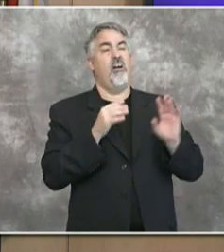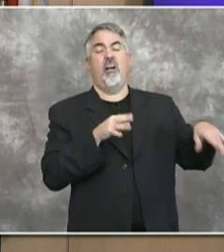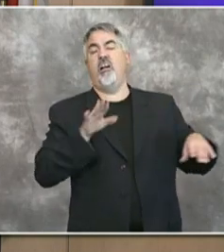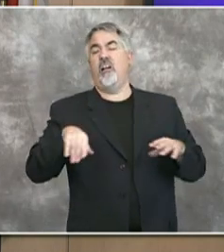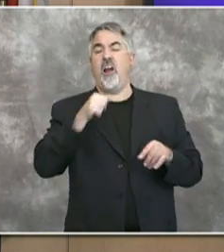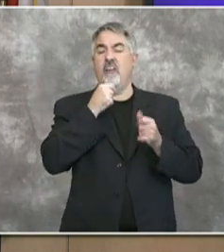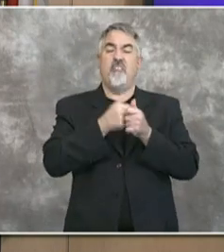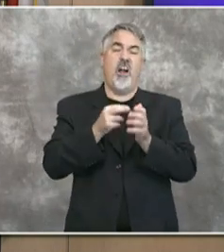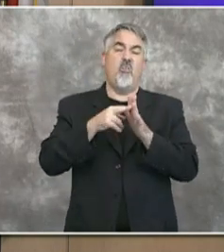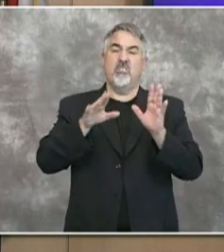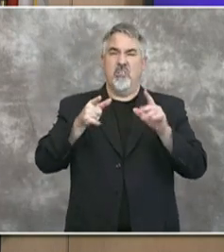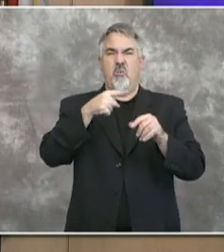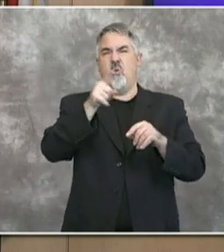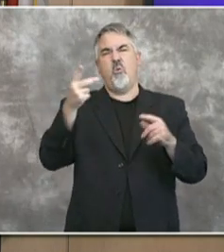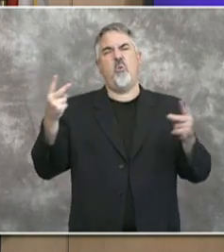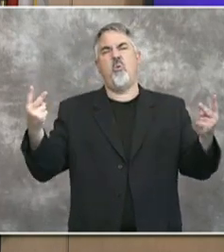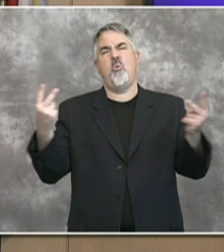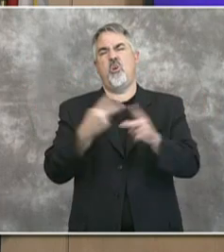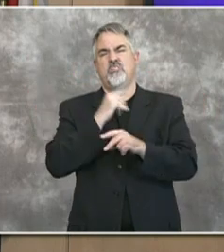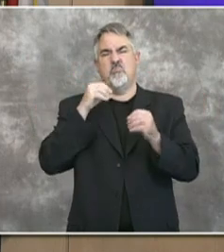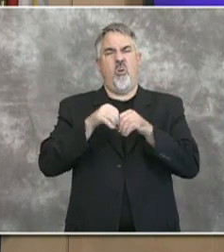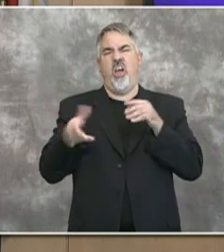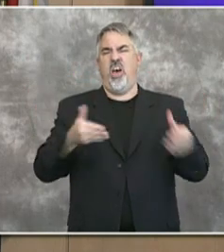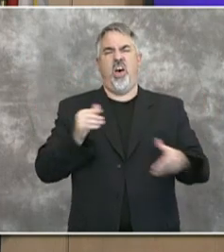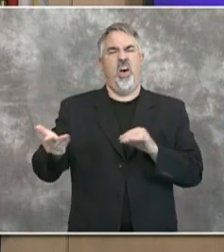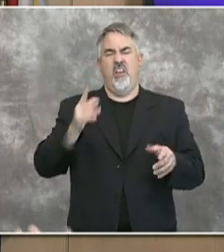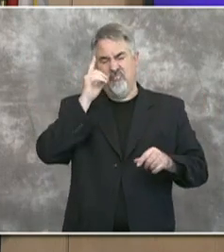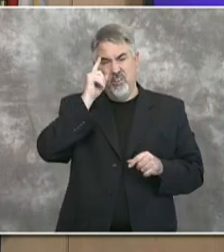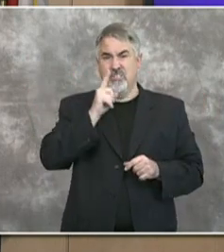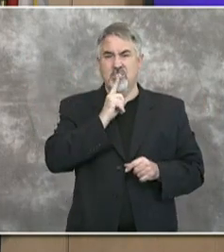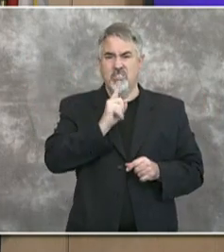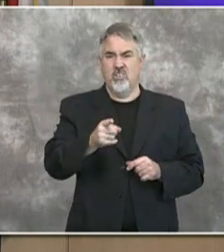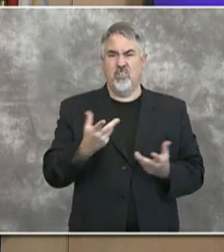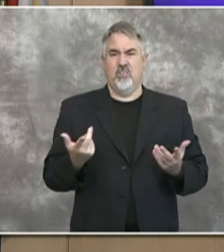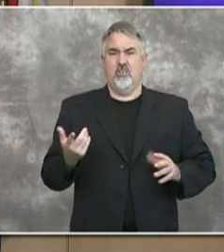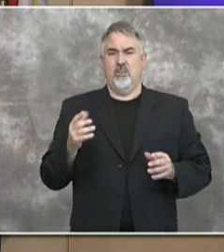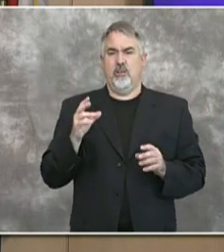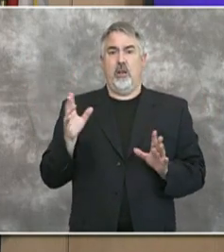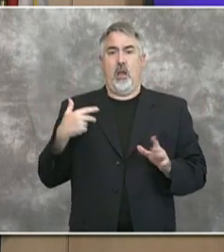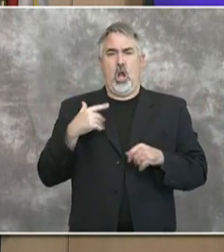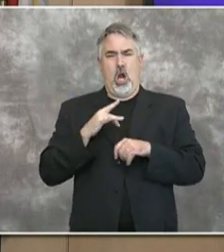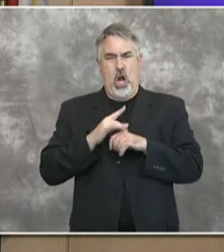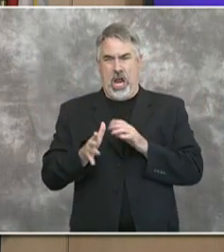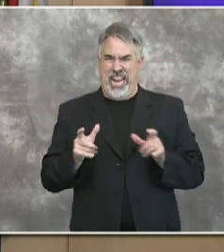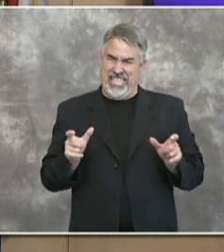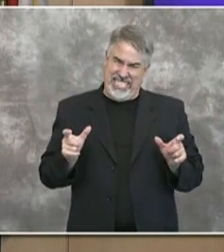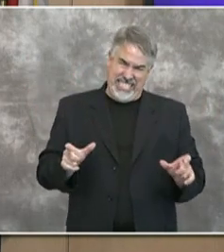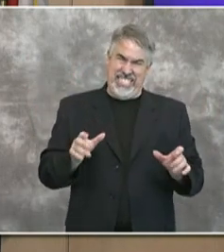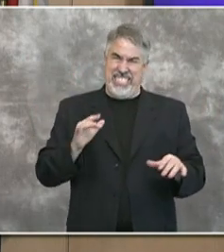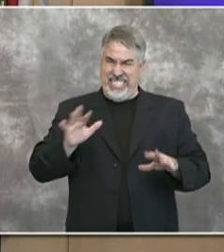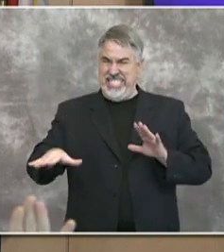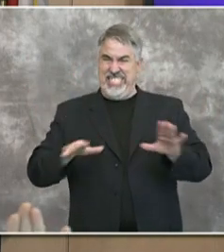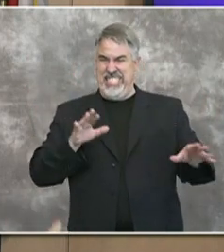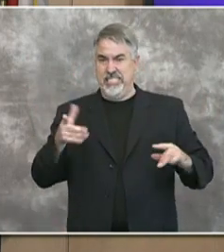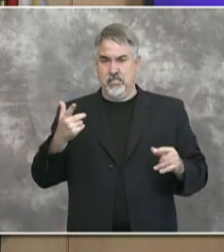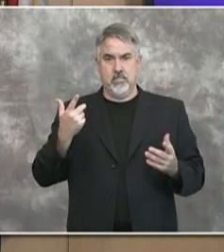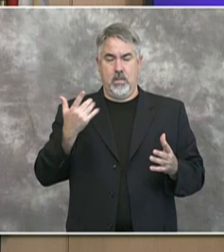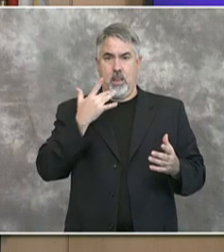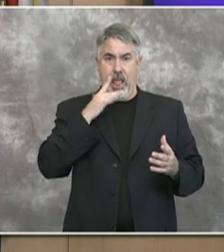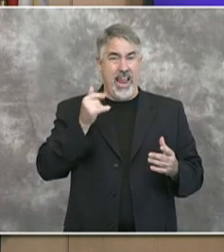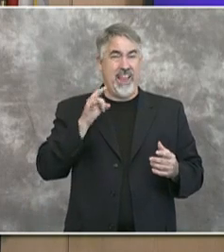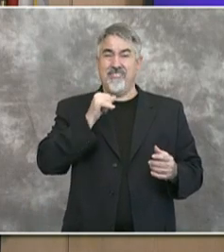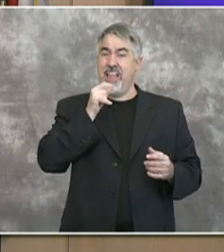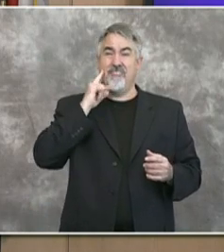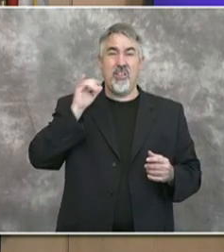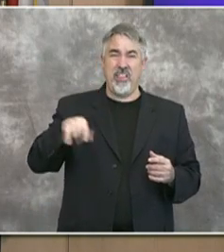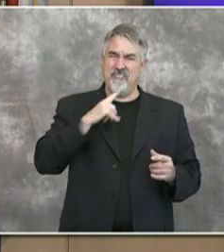also look to a number of jurisdictions that came out too early, that lost their focus, that saw tremendous spikes in increase. And so to